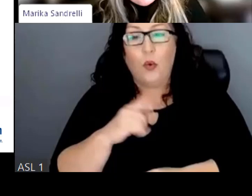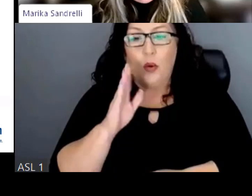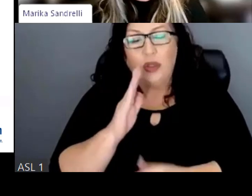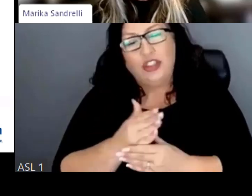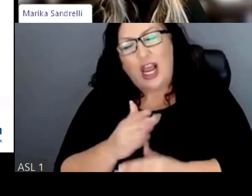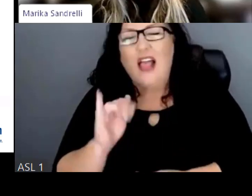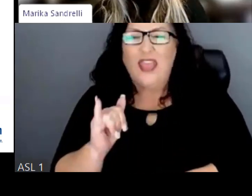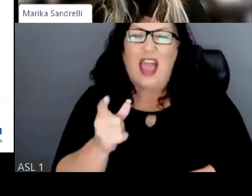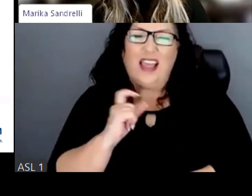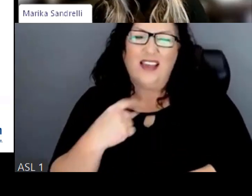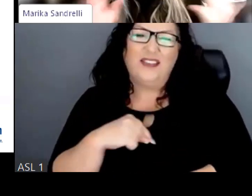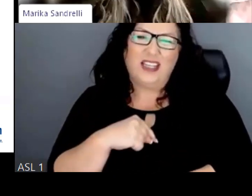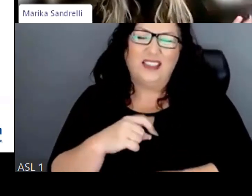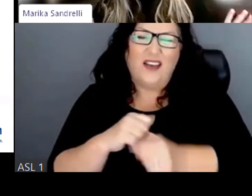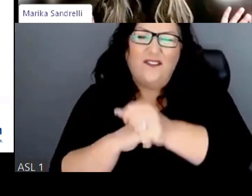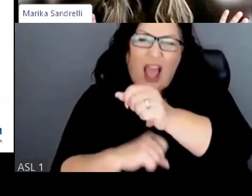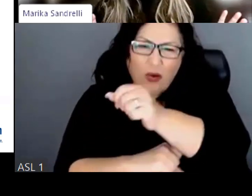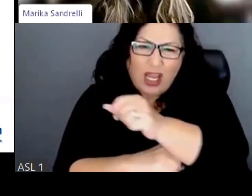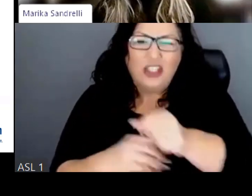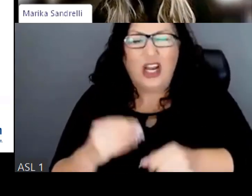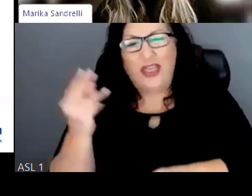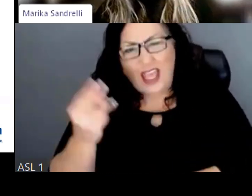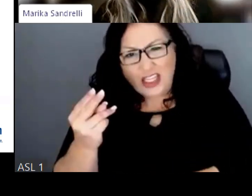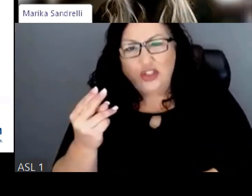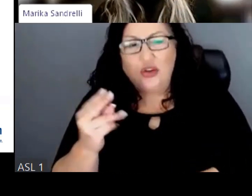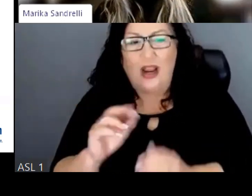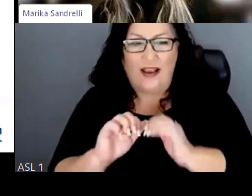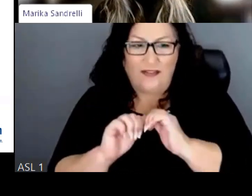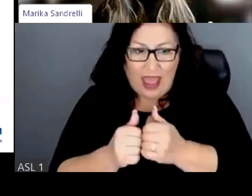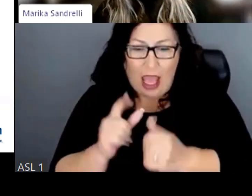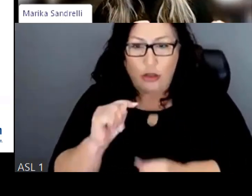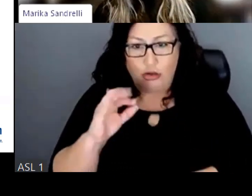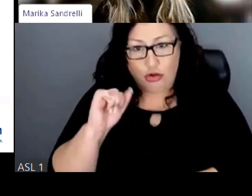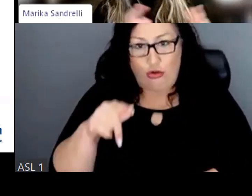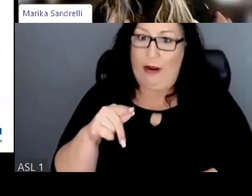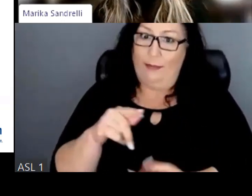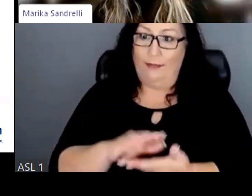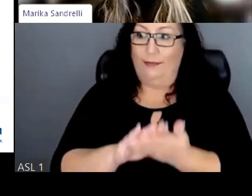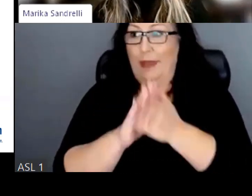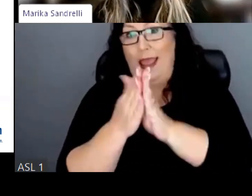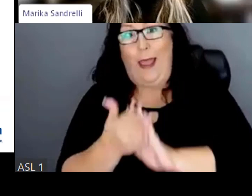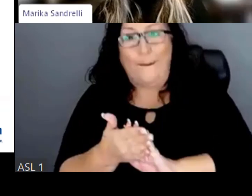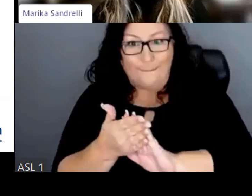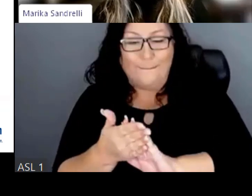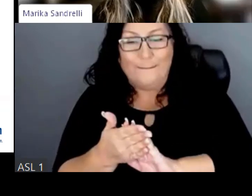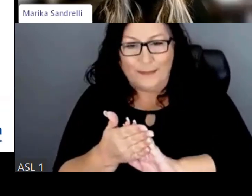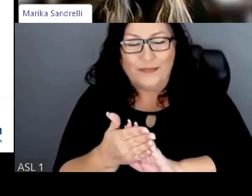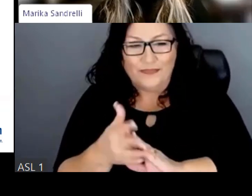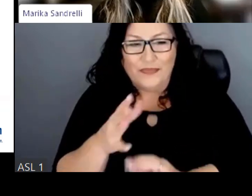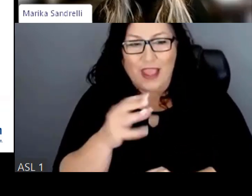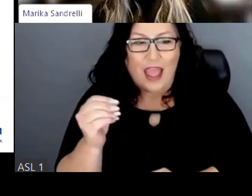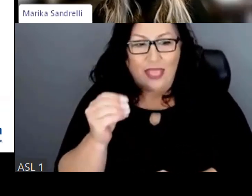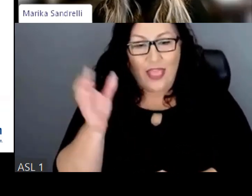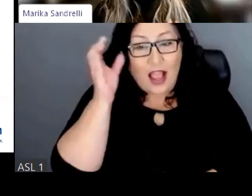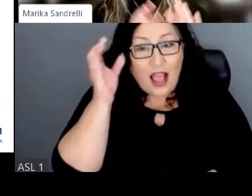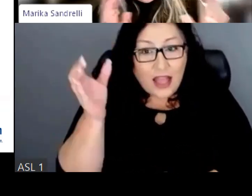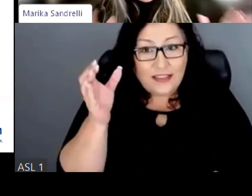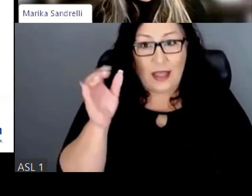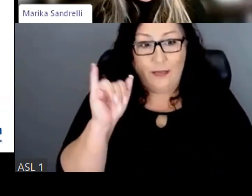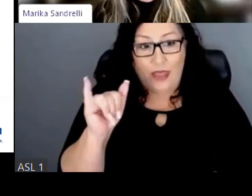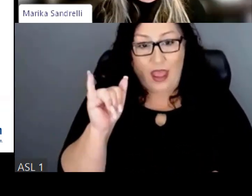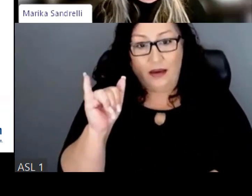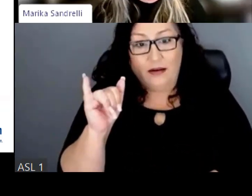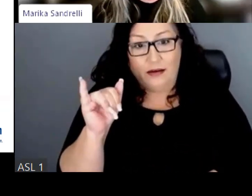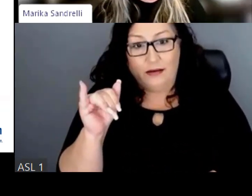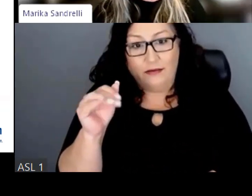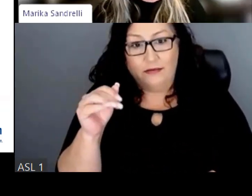So now we're going to share. So that gives us the kind of foundation and the history of how TRIP came to be and the